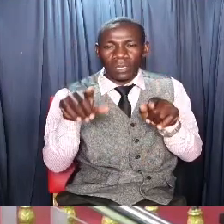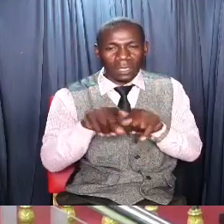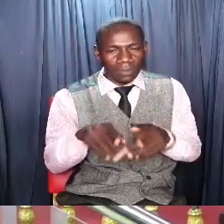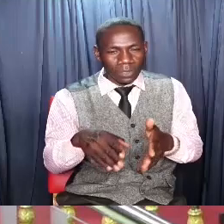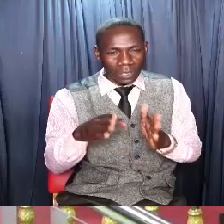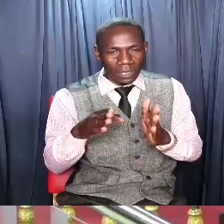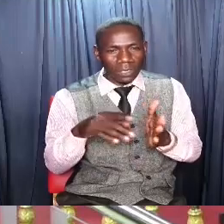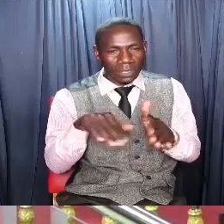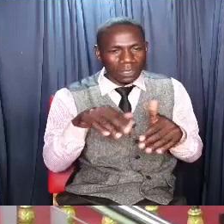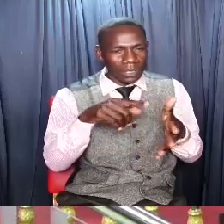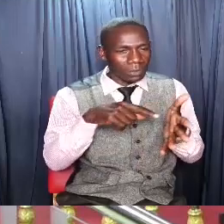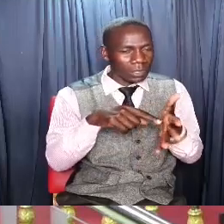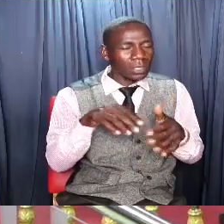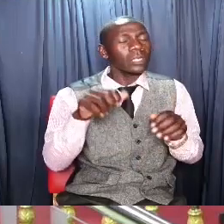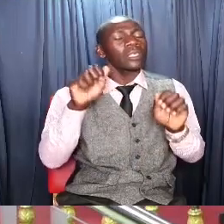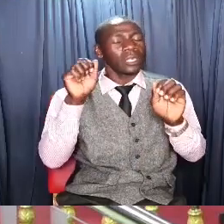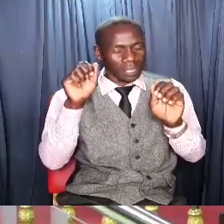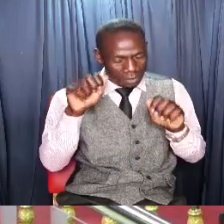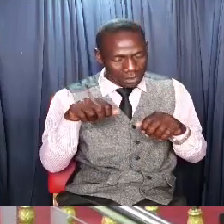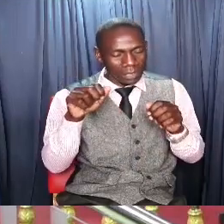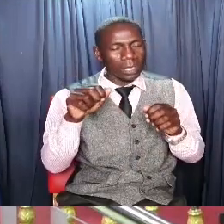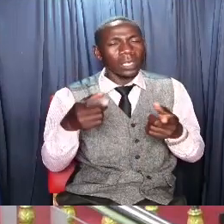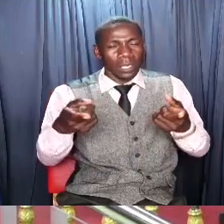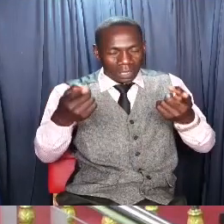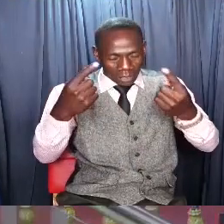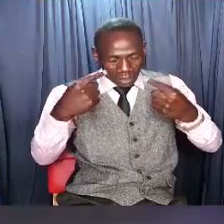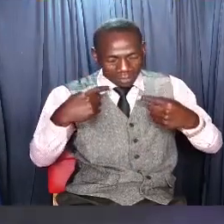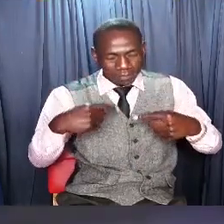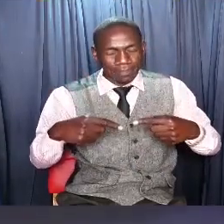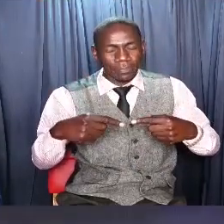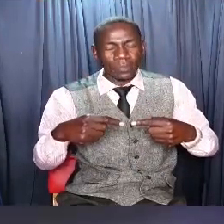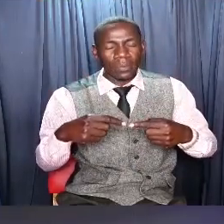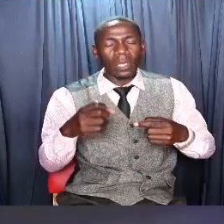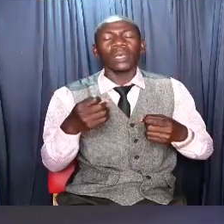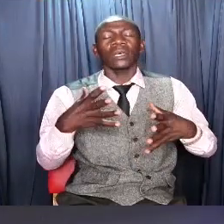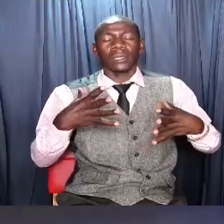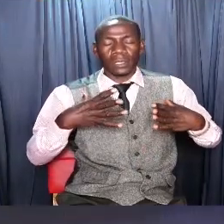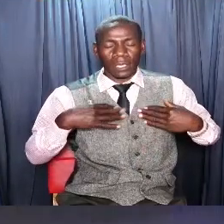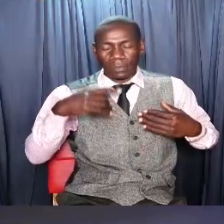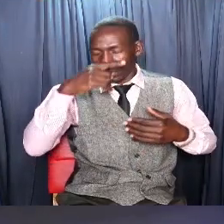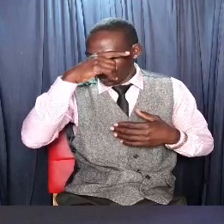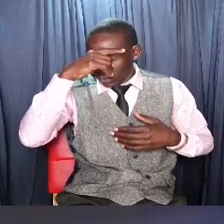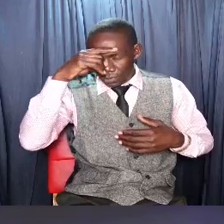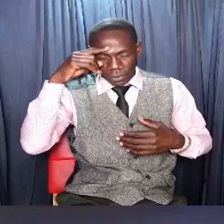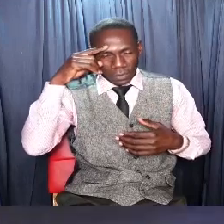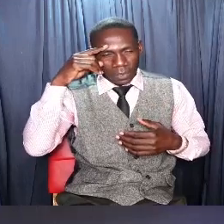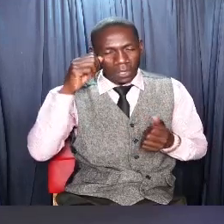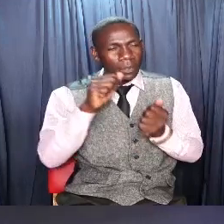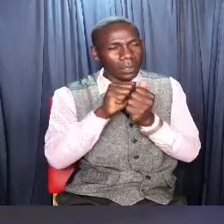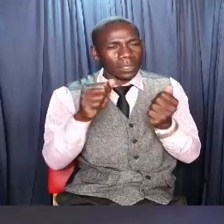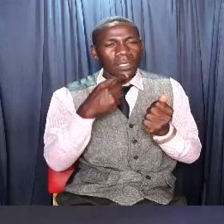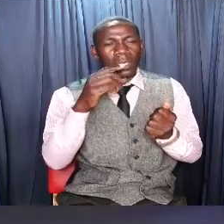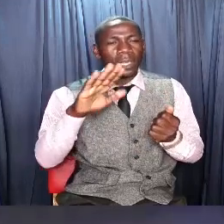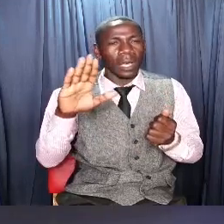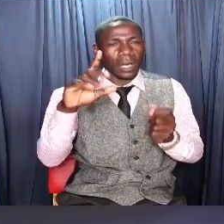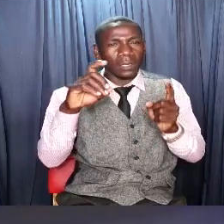problems, normally maybe you did this. You know? Then you'll say yes. Amekuja. He has come. Anaitikia mana. He's responding because. Vile tu bila kusema